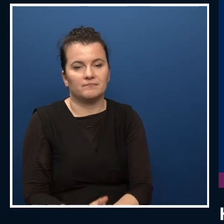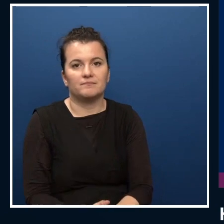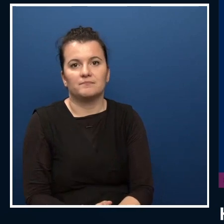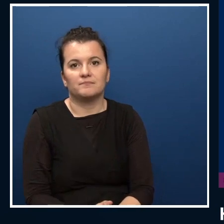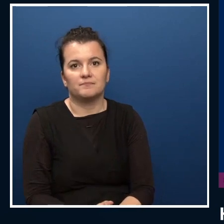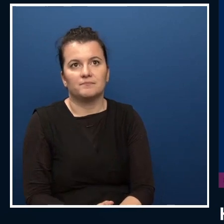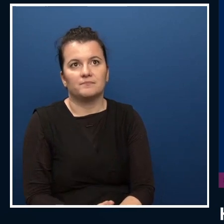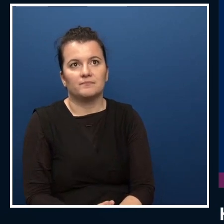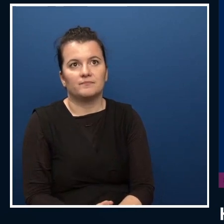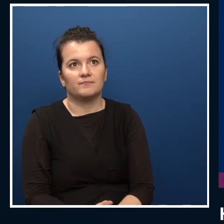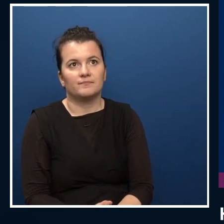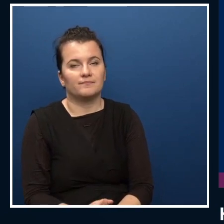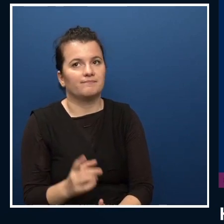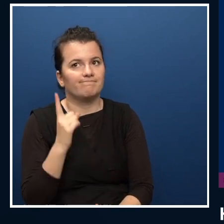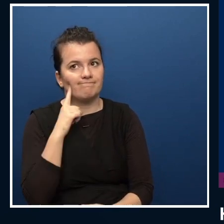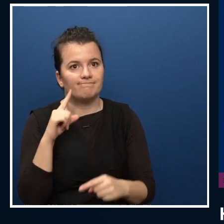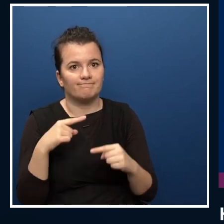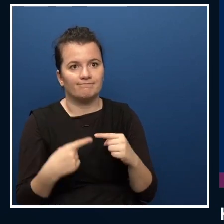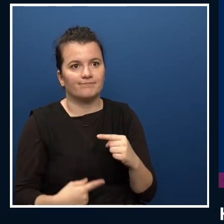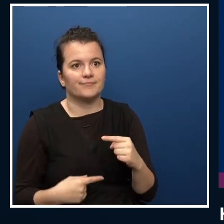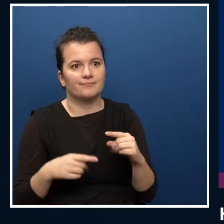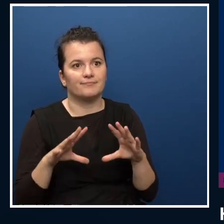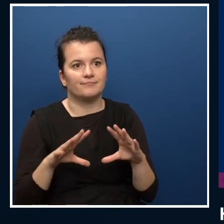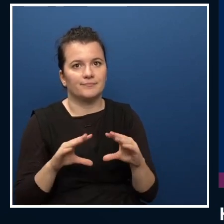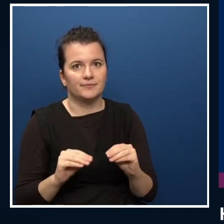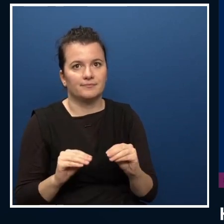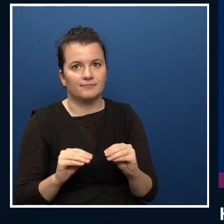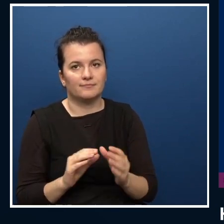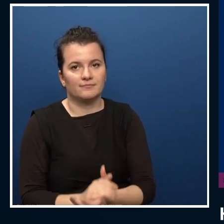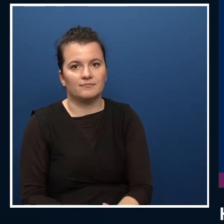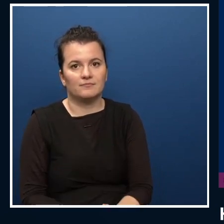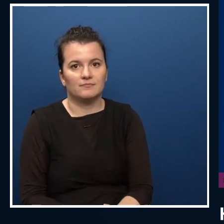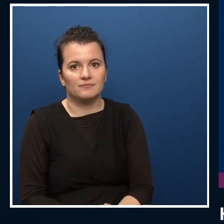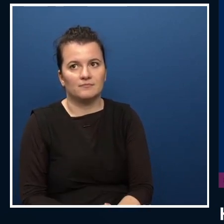there. Okay, so let's pretend that